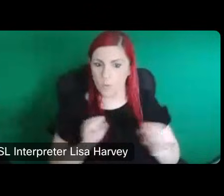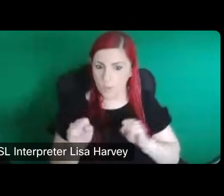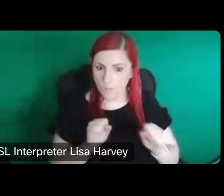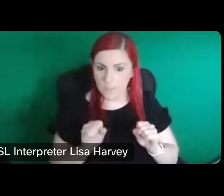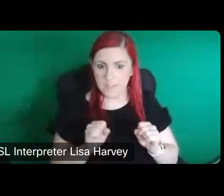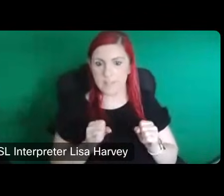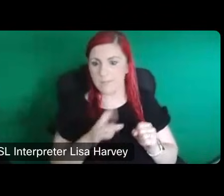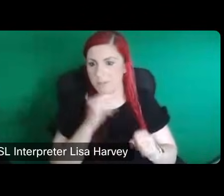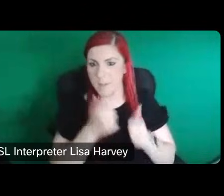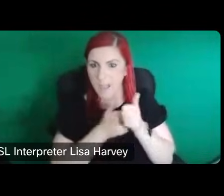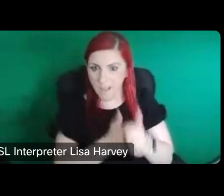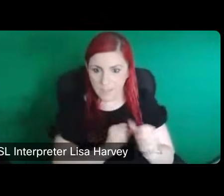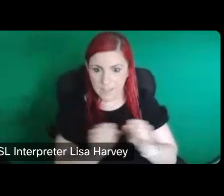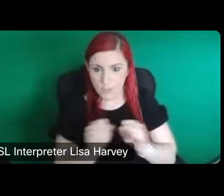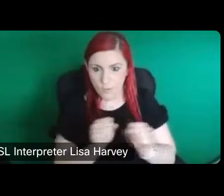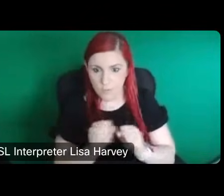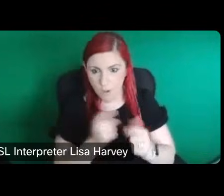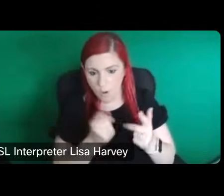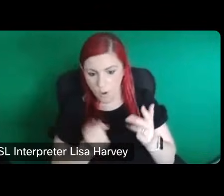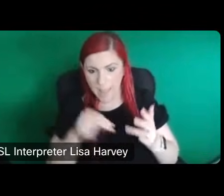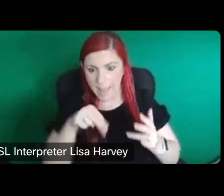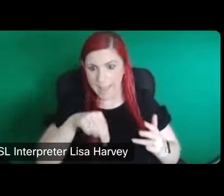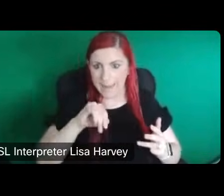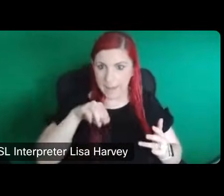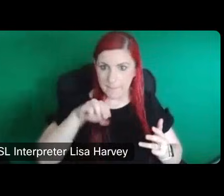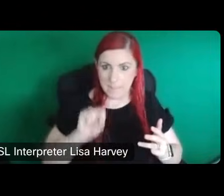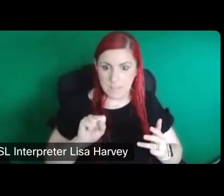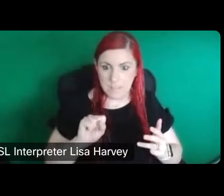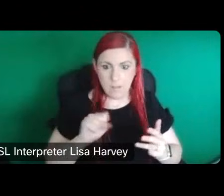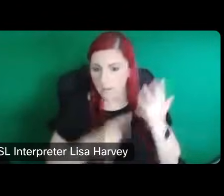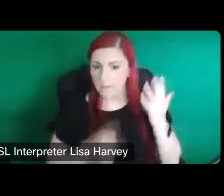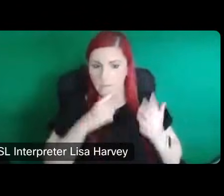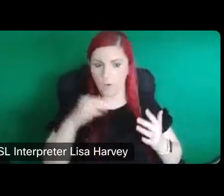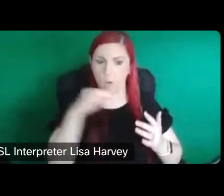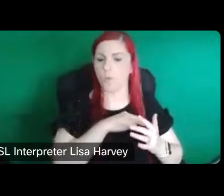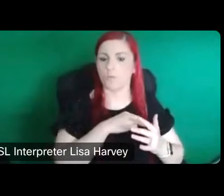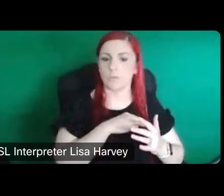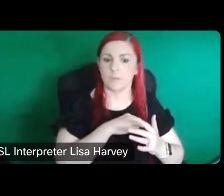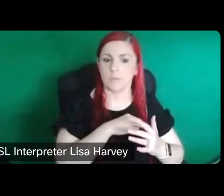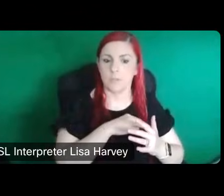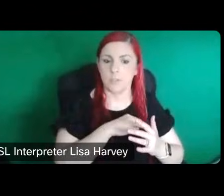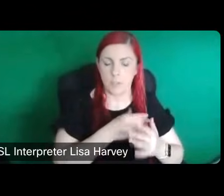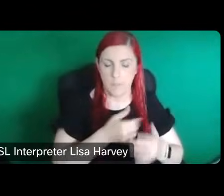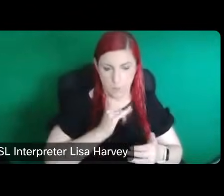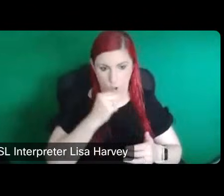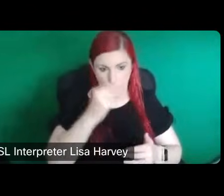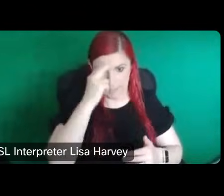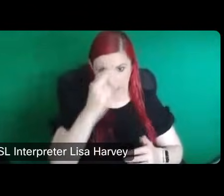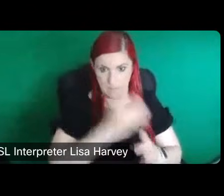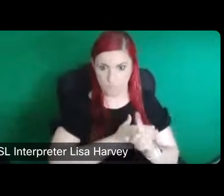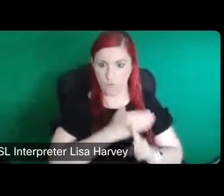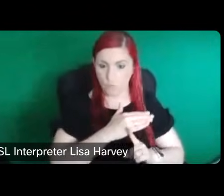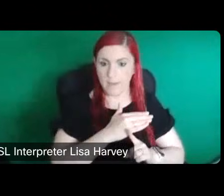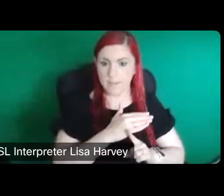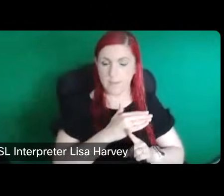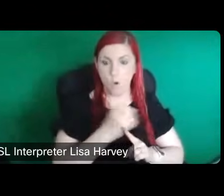more intelligence to extract all that information. It's essential to measure to get a handle on the progress or lack of.